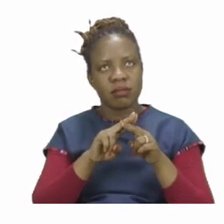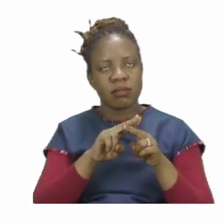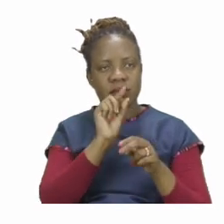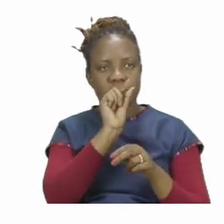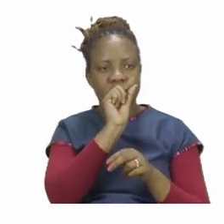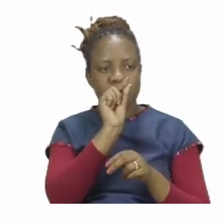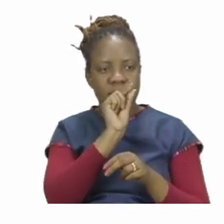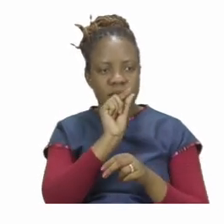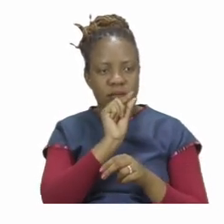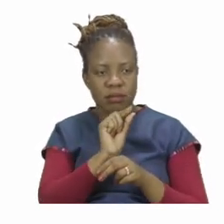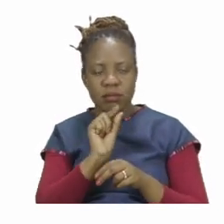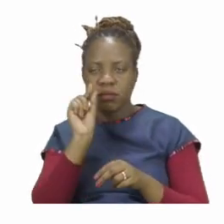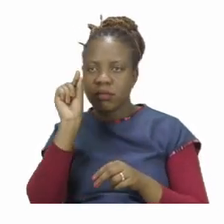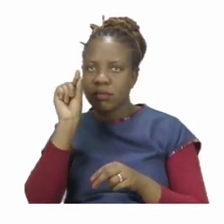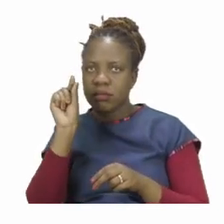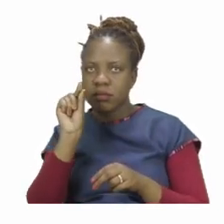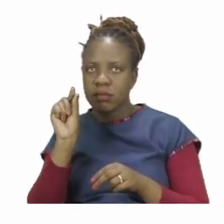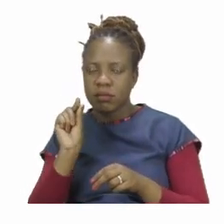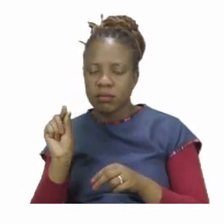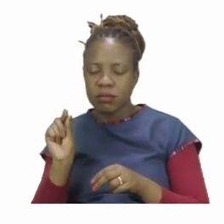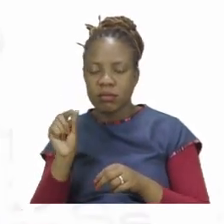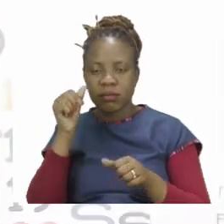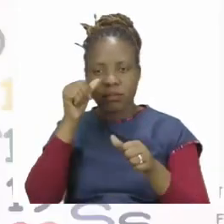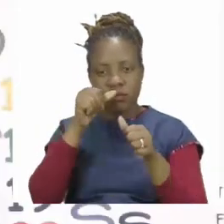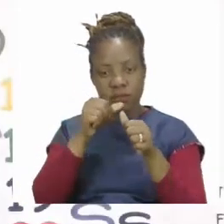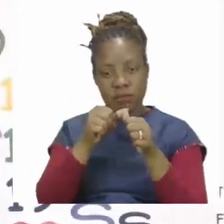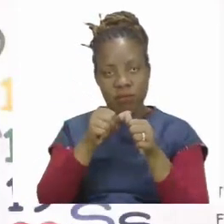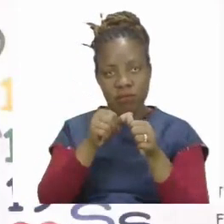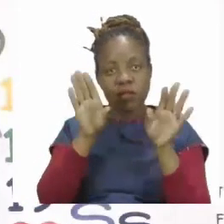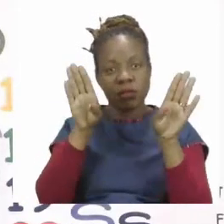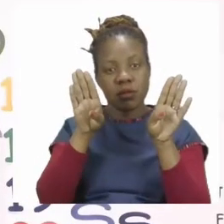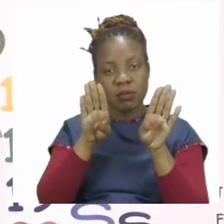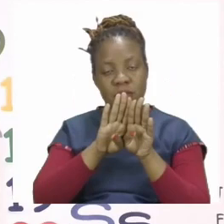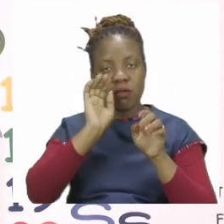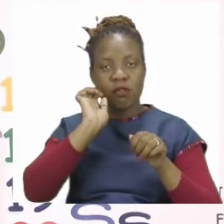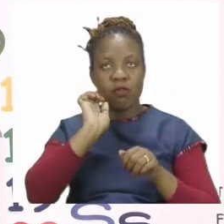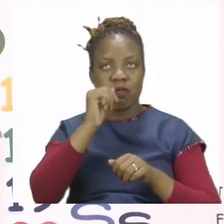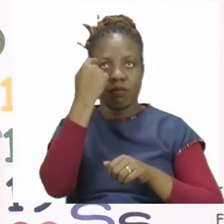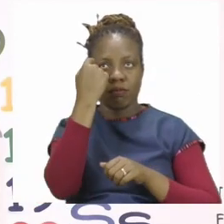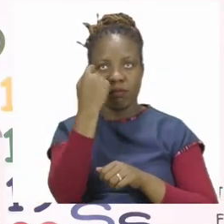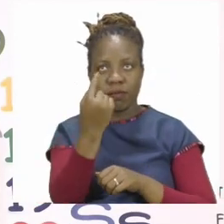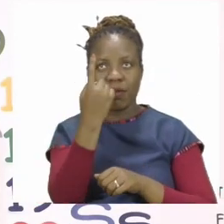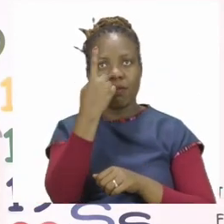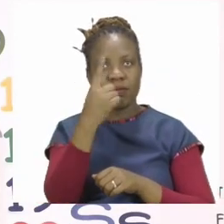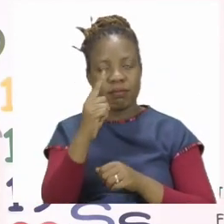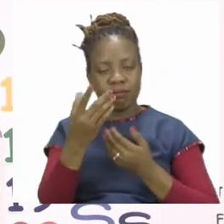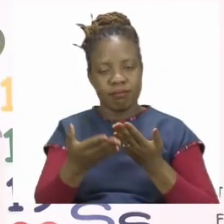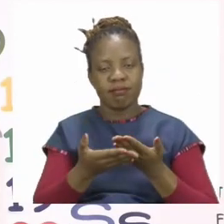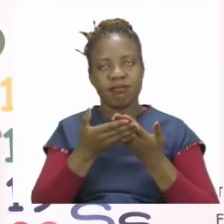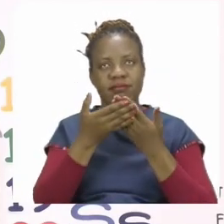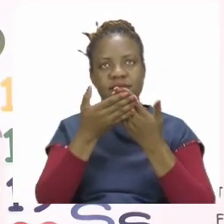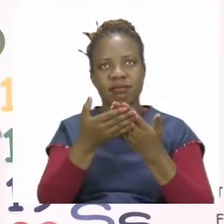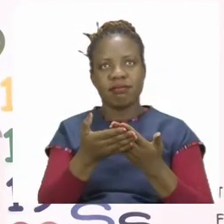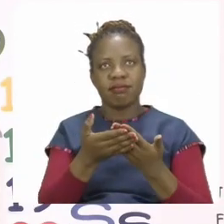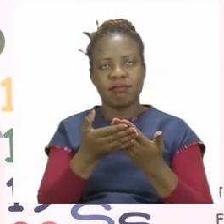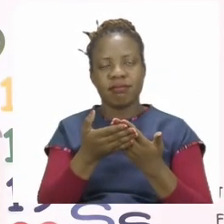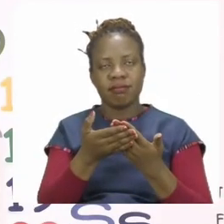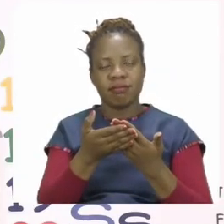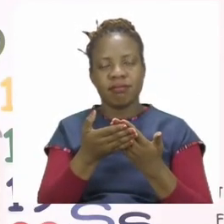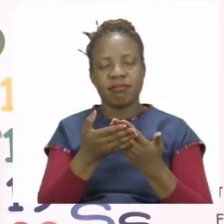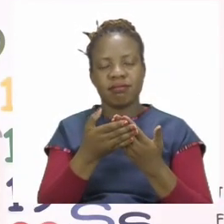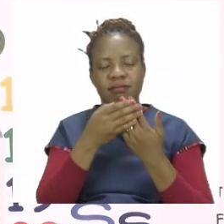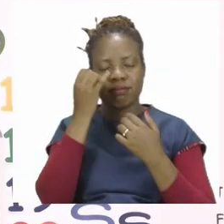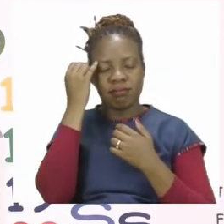sentences, but I wrote 2 sentences on the board just to give you a little idea how